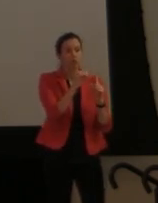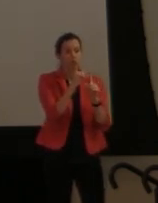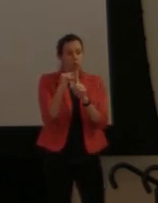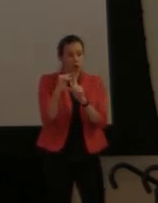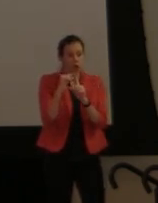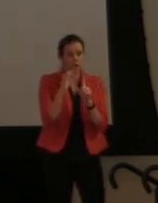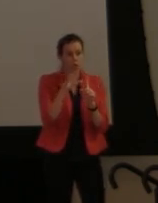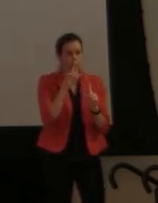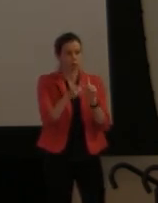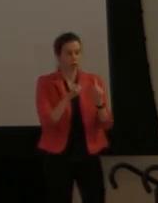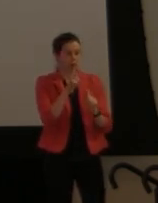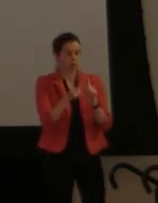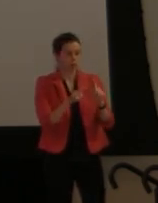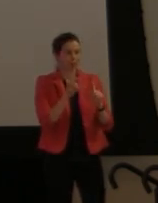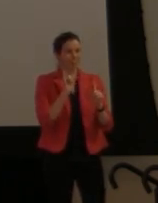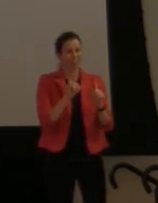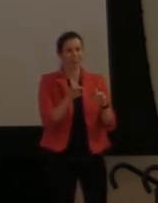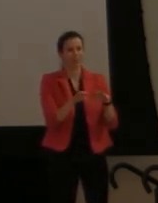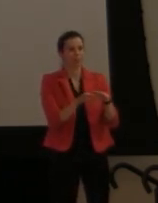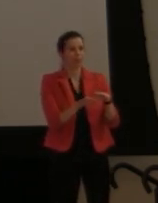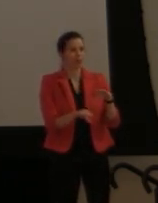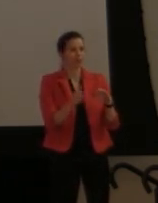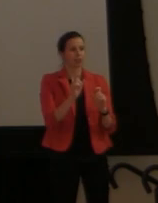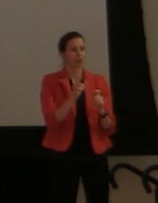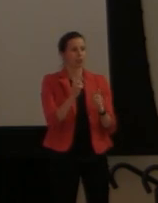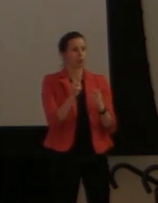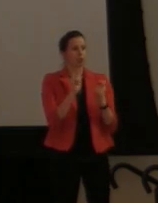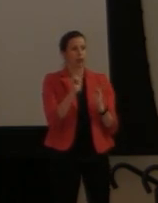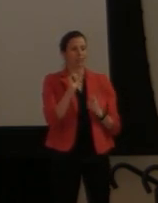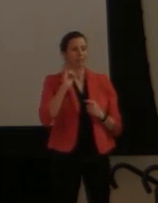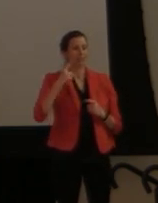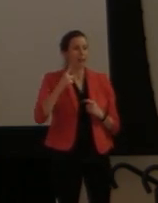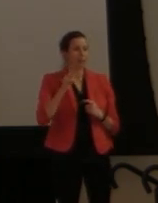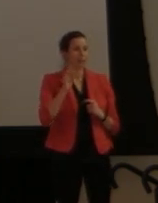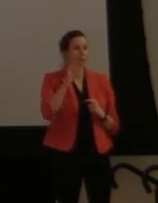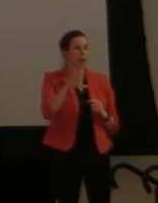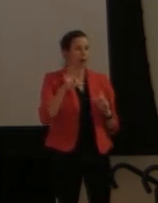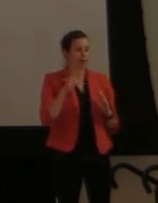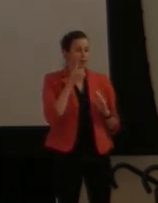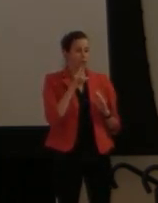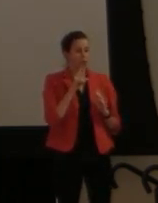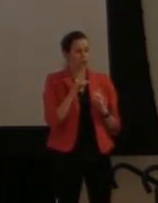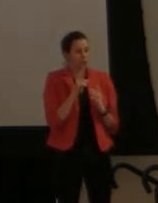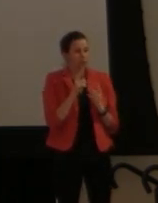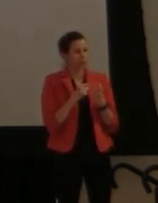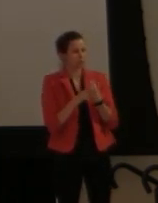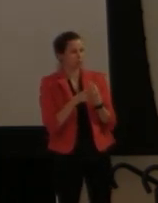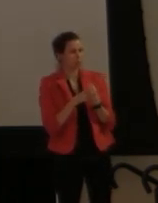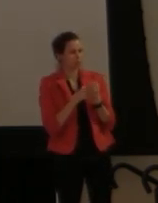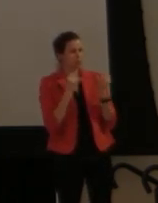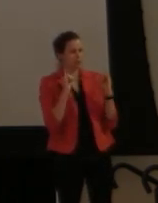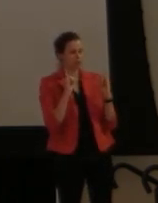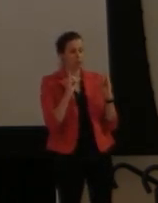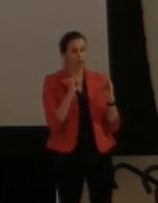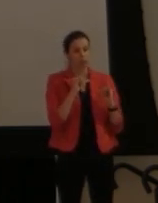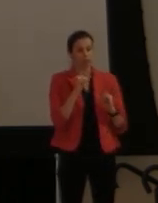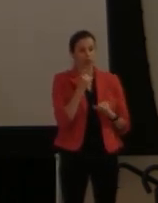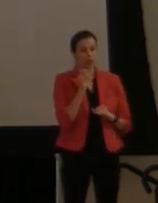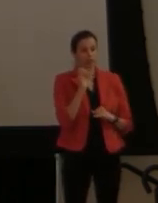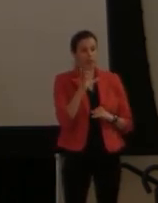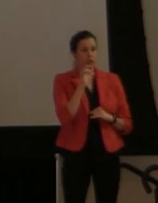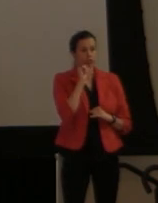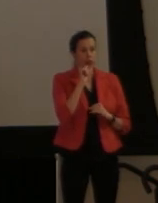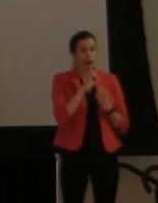questions, this is basically just a quick tip on being tactful, especially with gender nonconforming